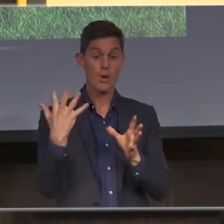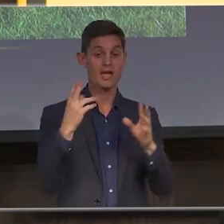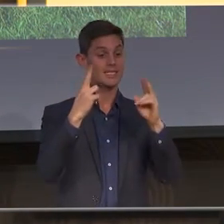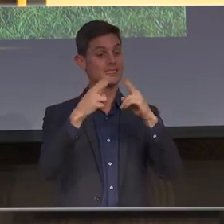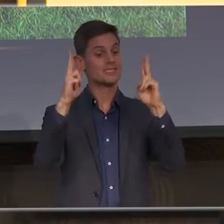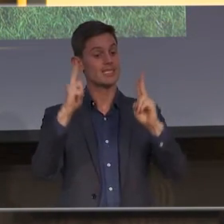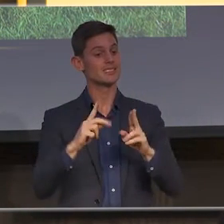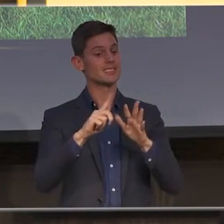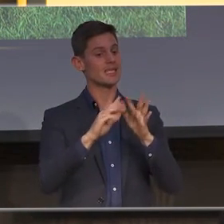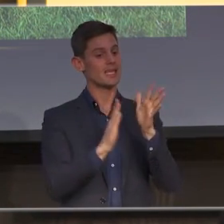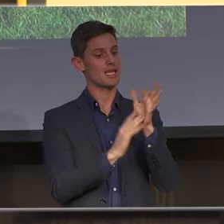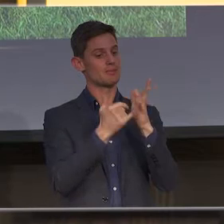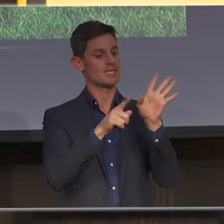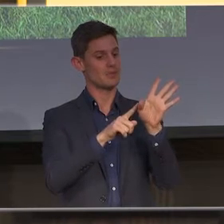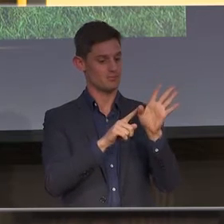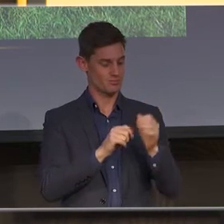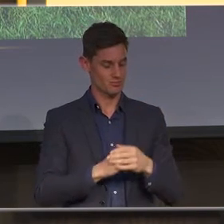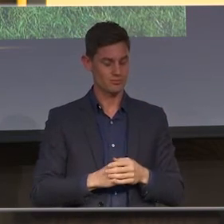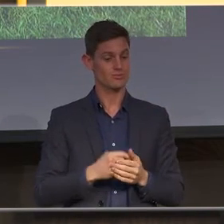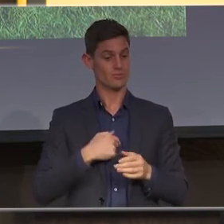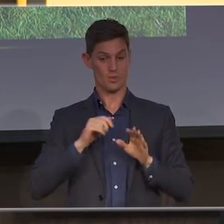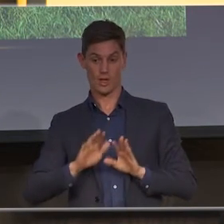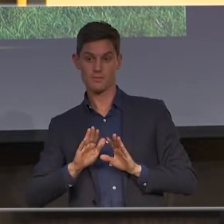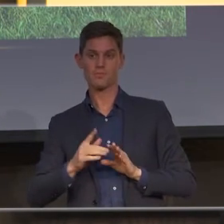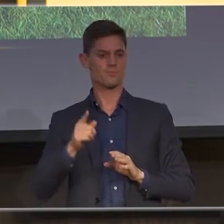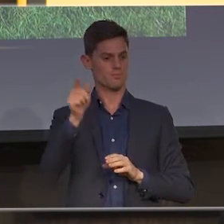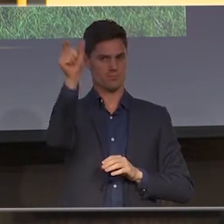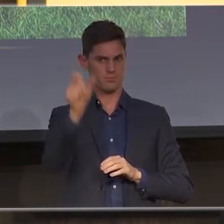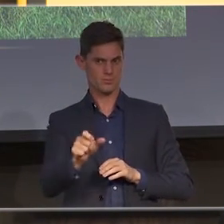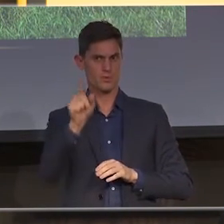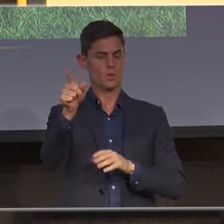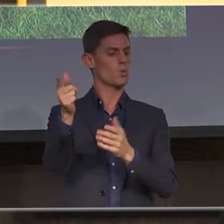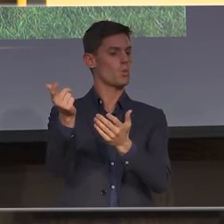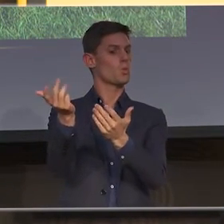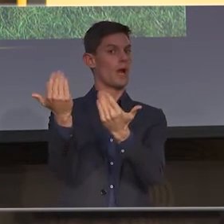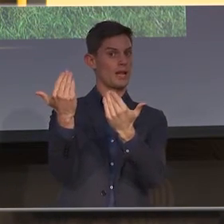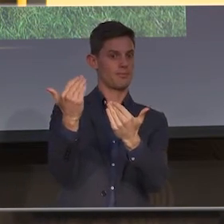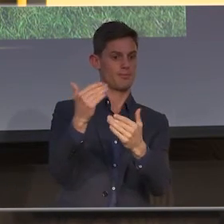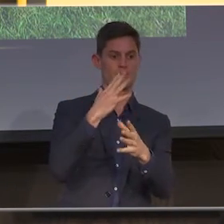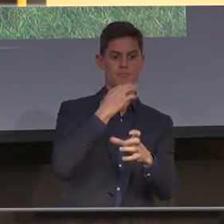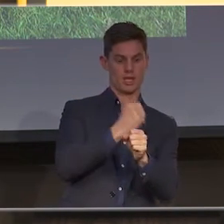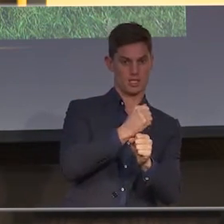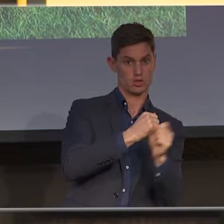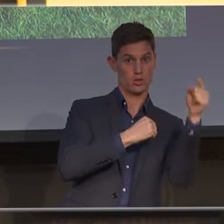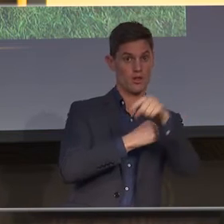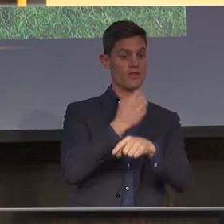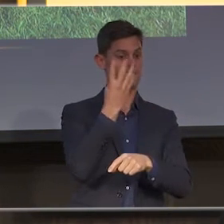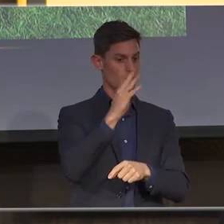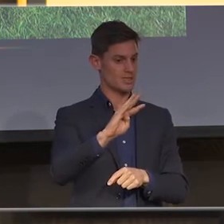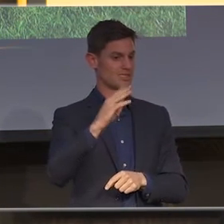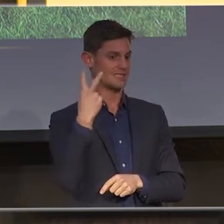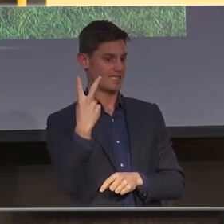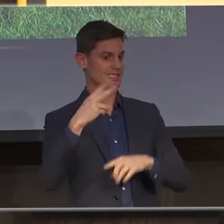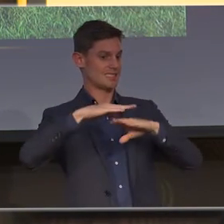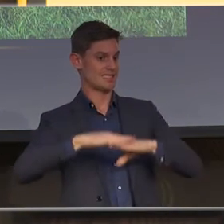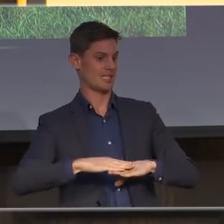lawns of Old Parliament House. We stood there after Ngambria Elder Matilda House had welcomed politicians to the 42nd sitting of